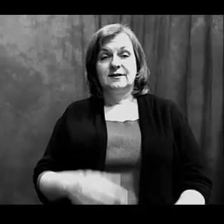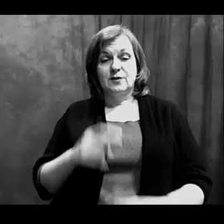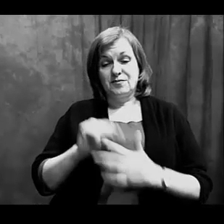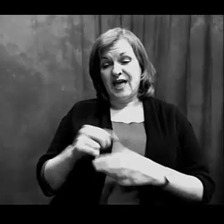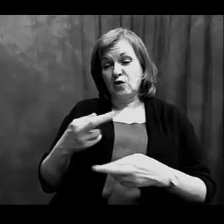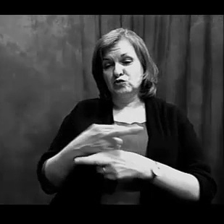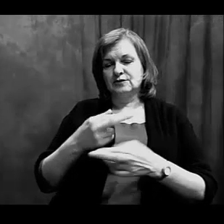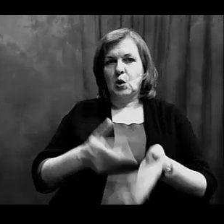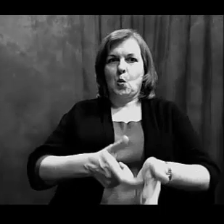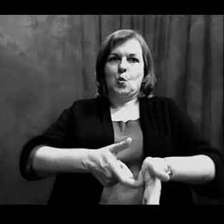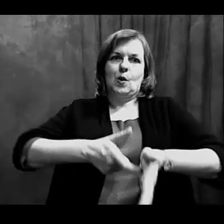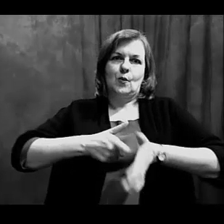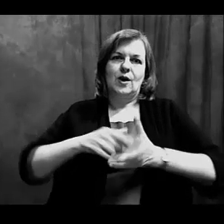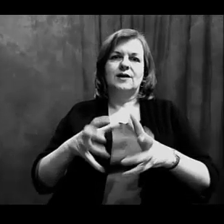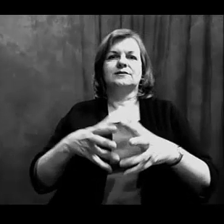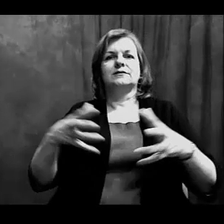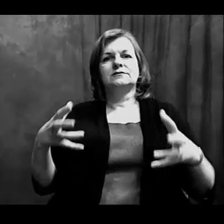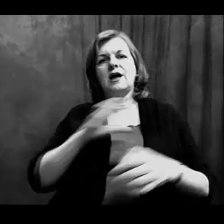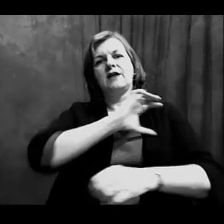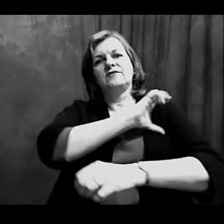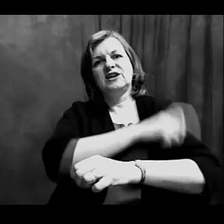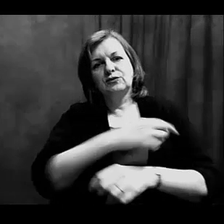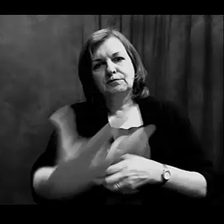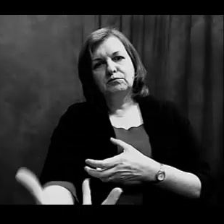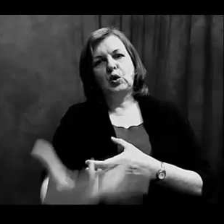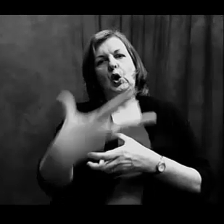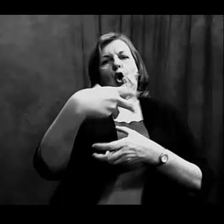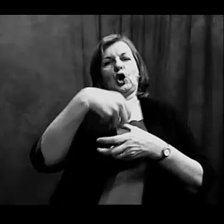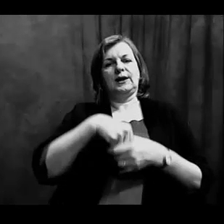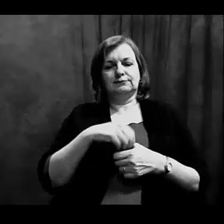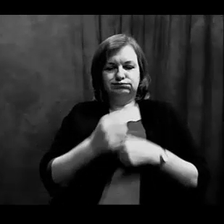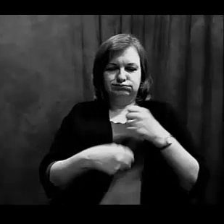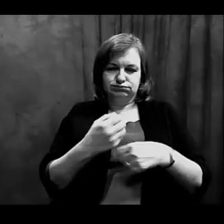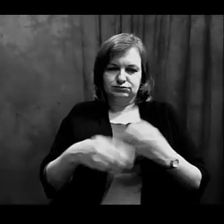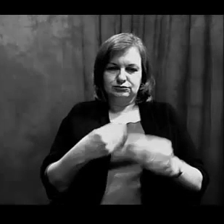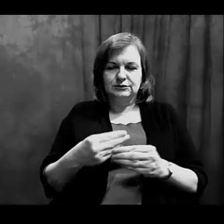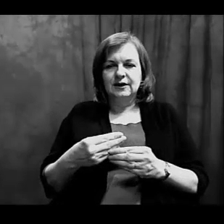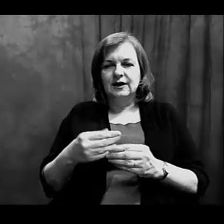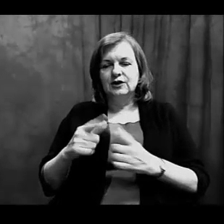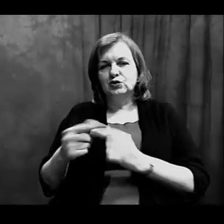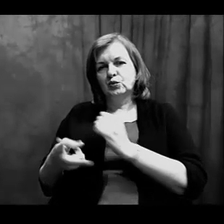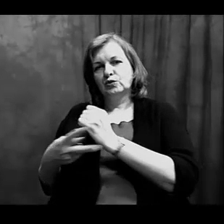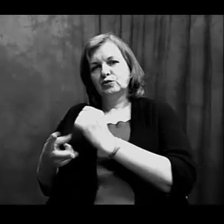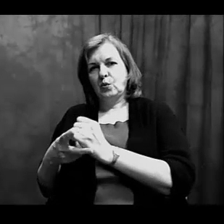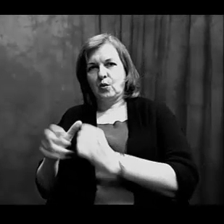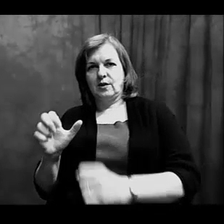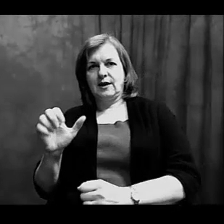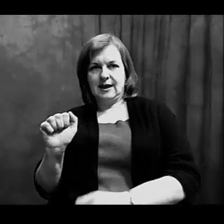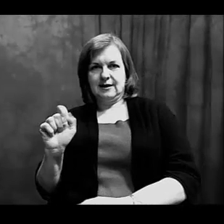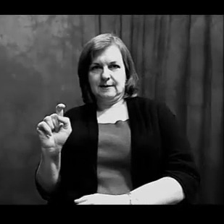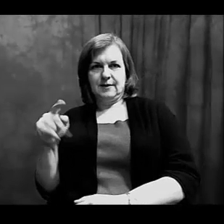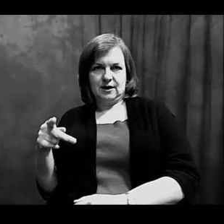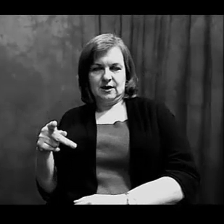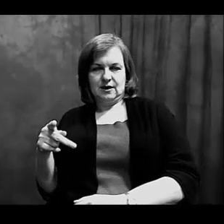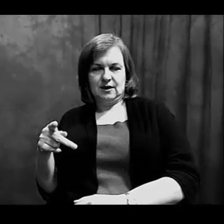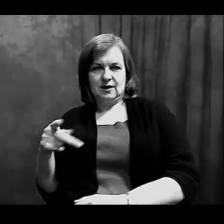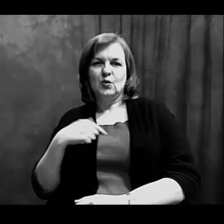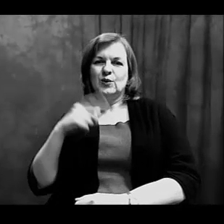So yes, it is going to take us a large amount of energy to store energy in